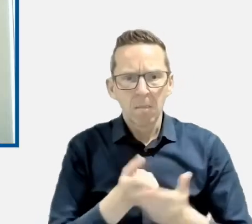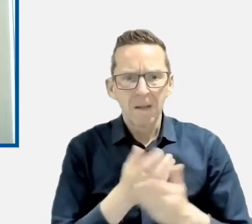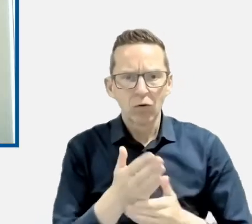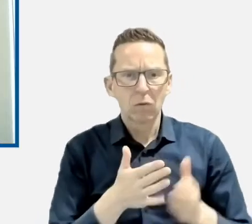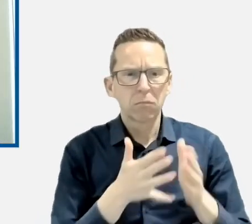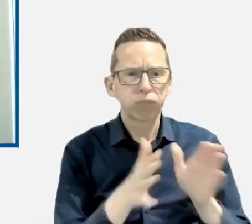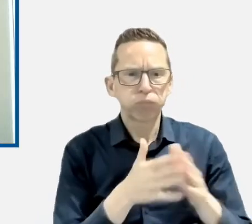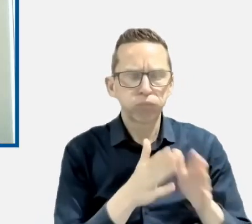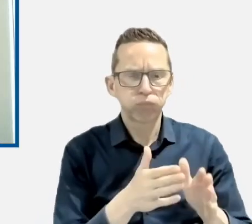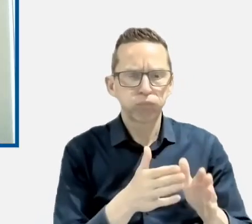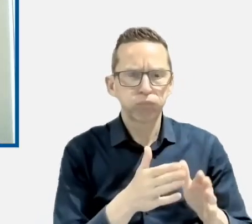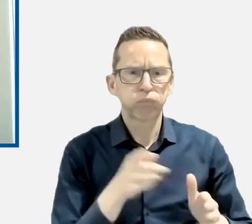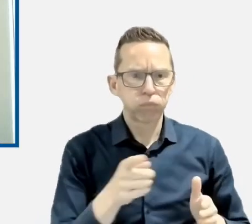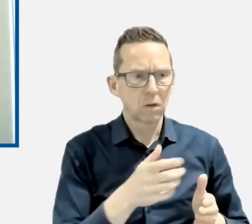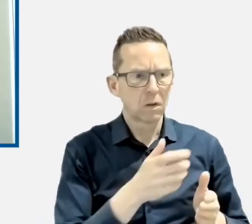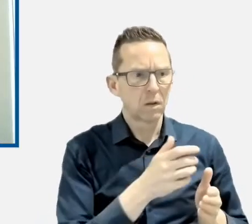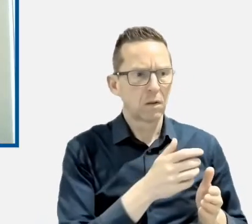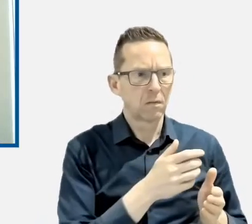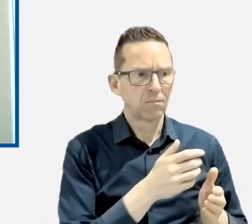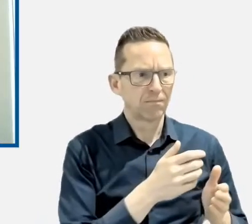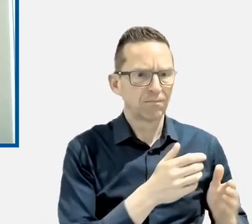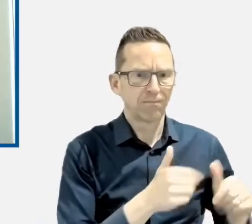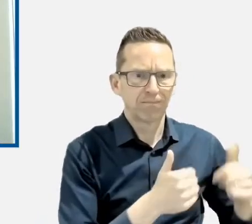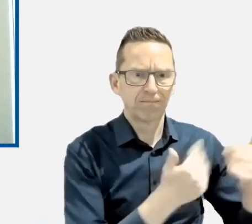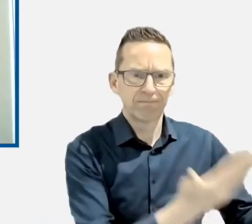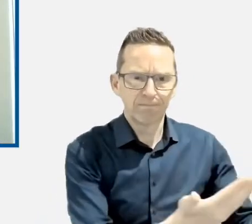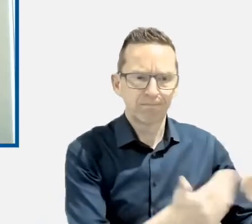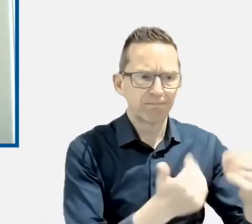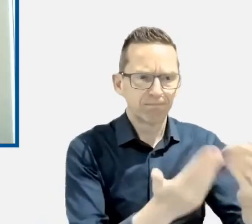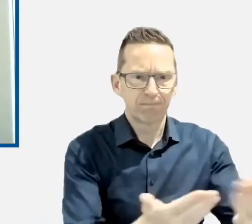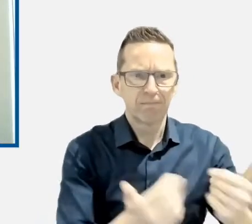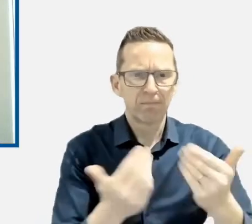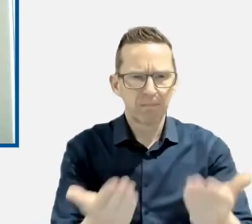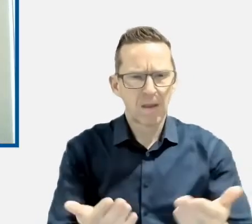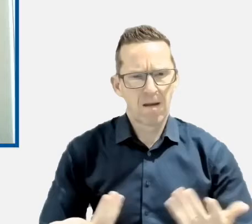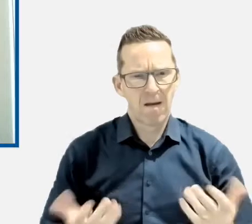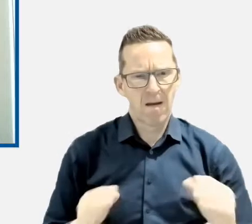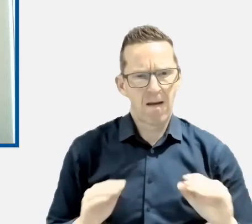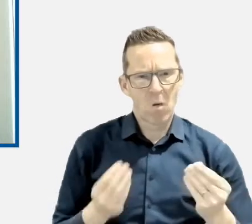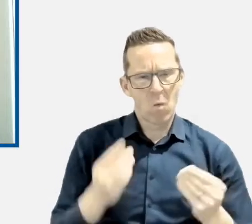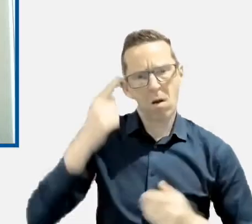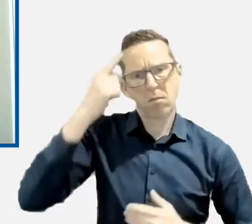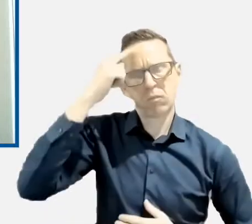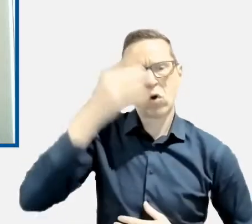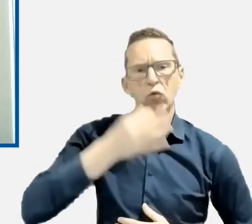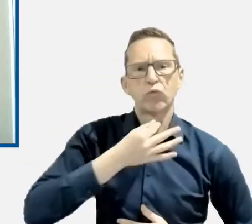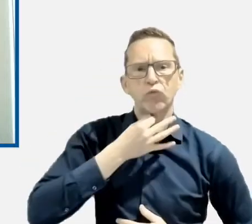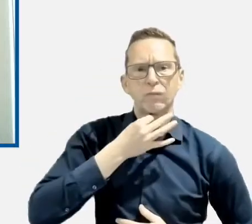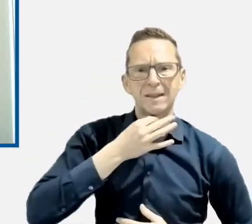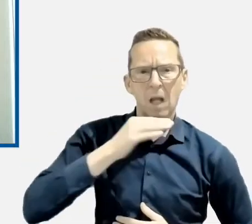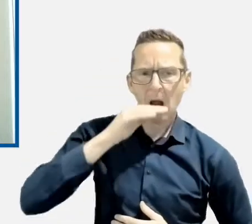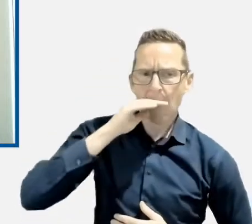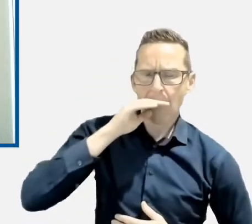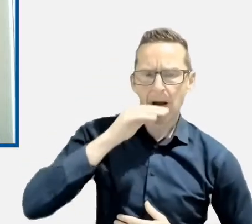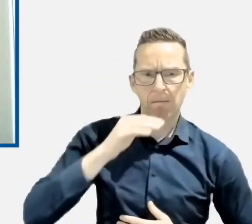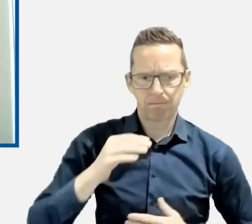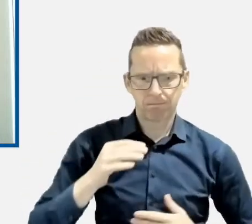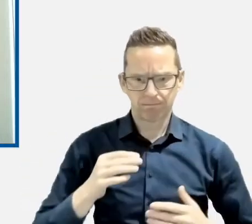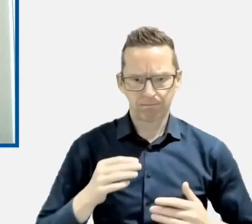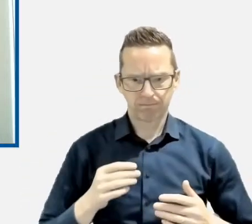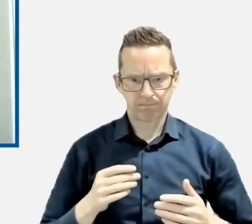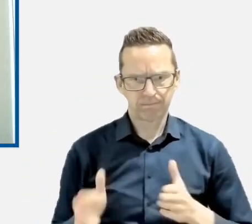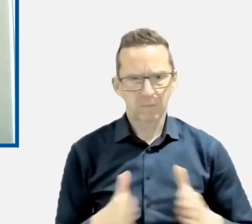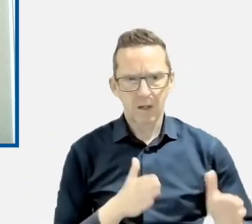for transboundary risk management, because we talk about disasters are transboundary issues as well.